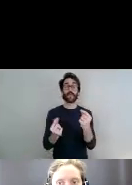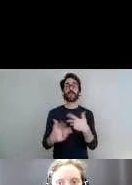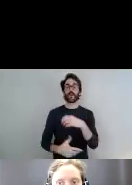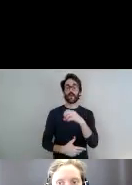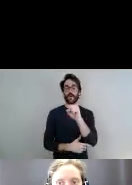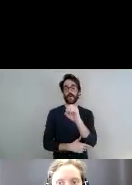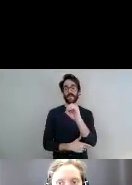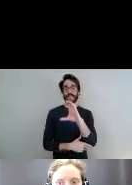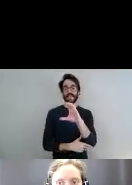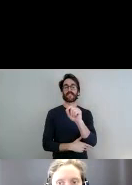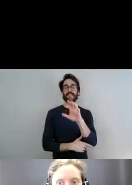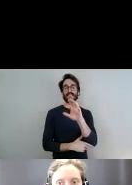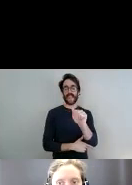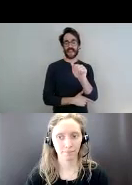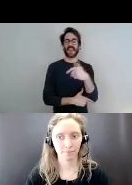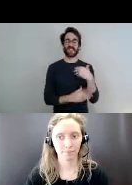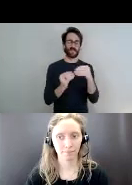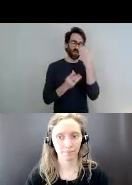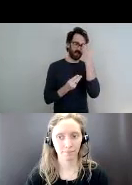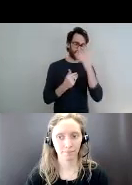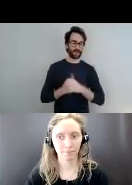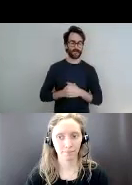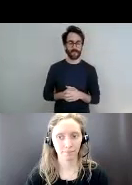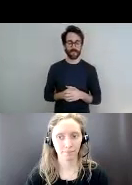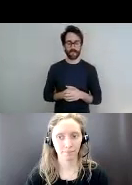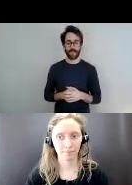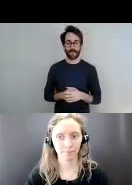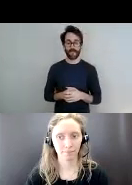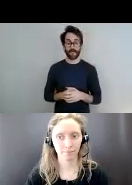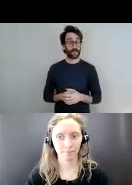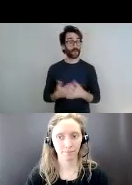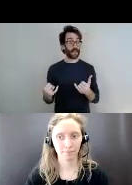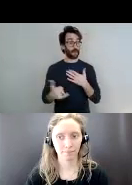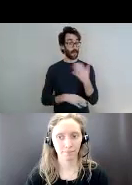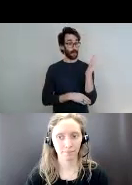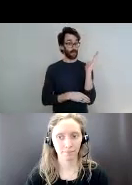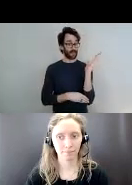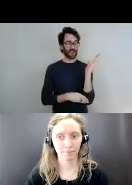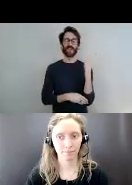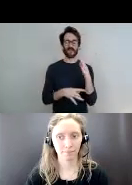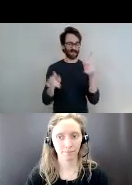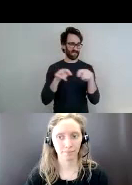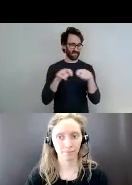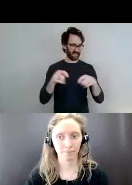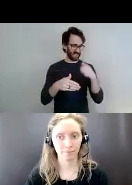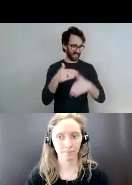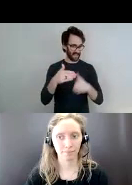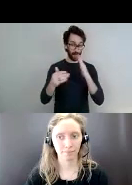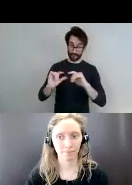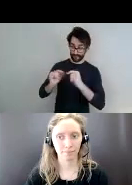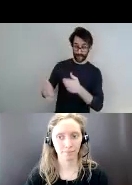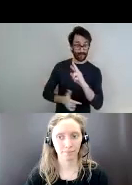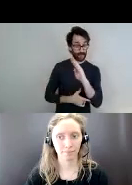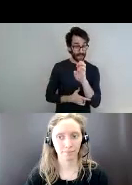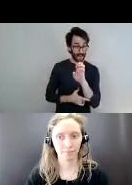So this now concludes the end of my presentation. I'm going to turn it over to, I guess, Rayanne, and